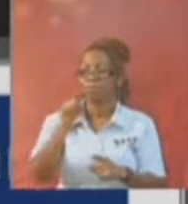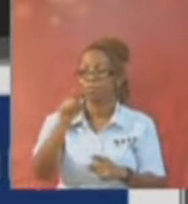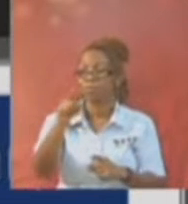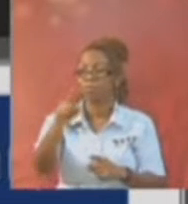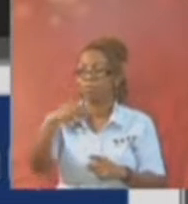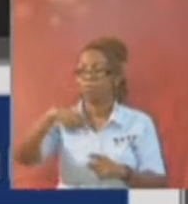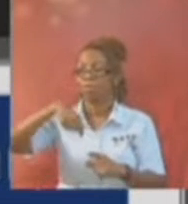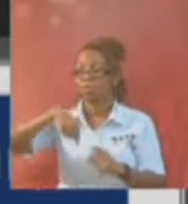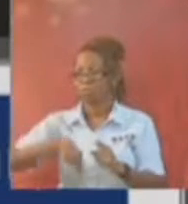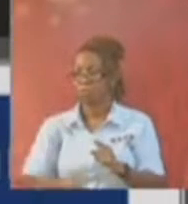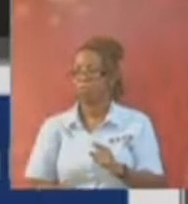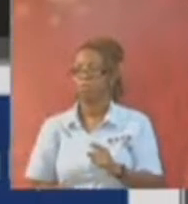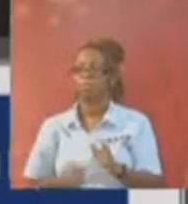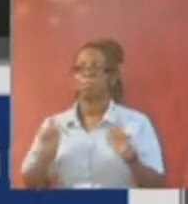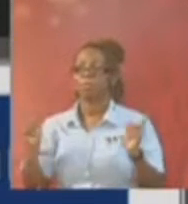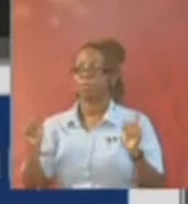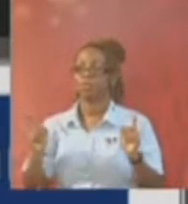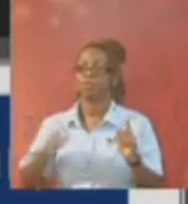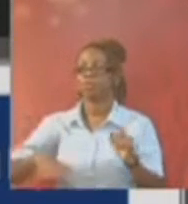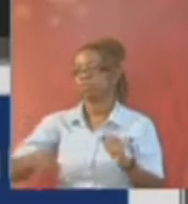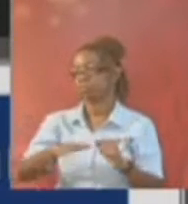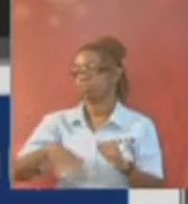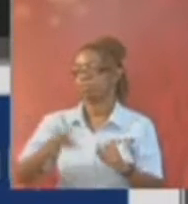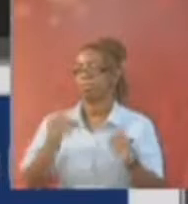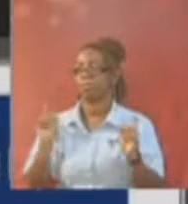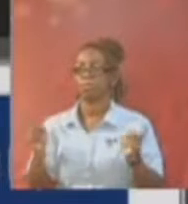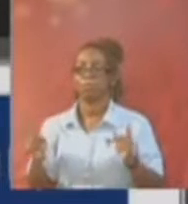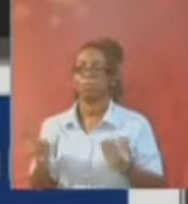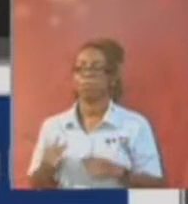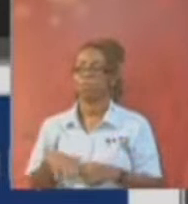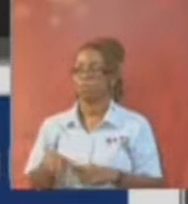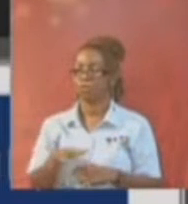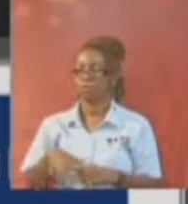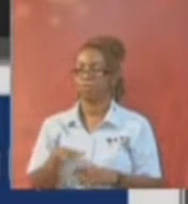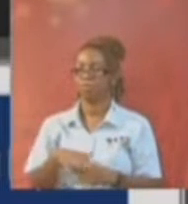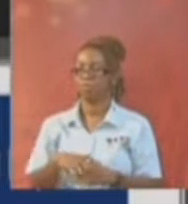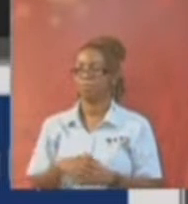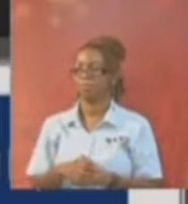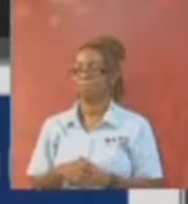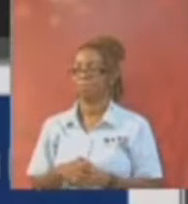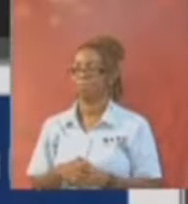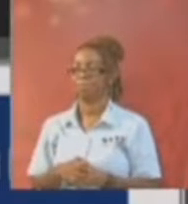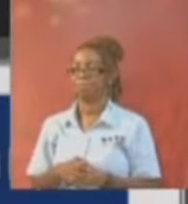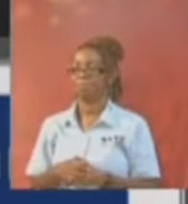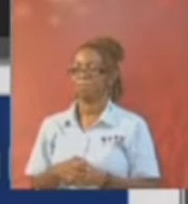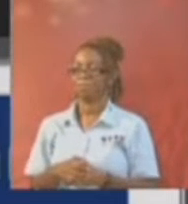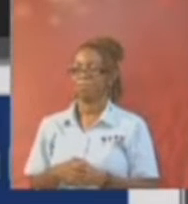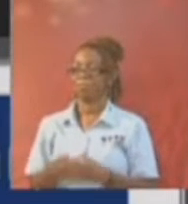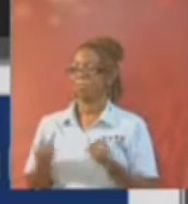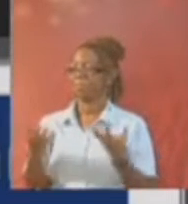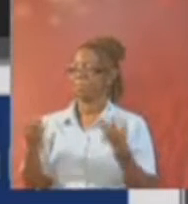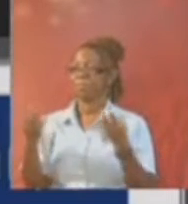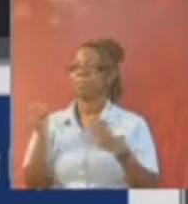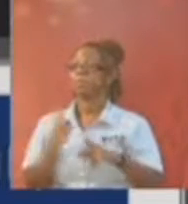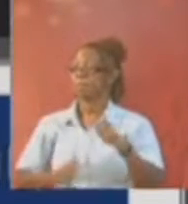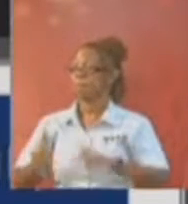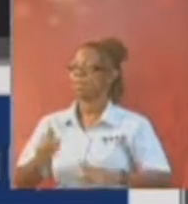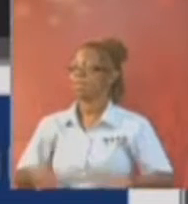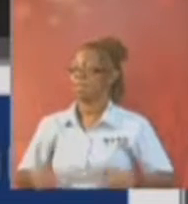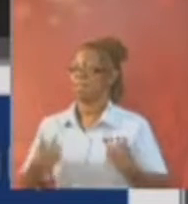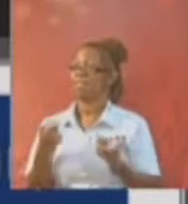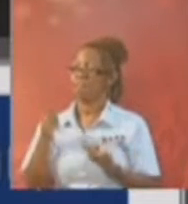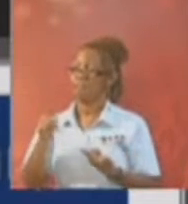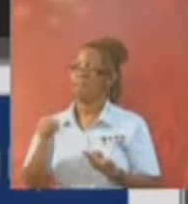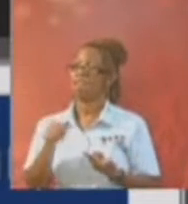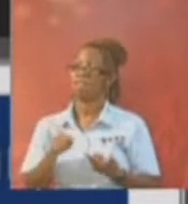extensive county. It is also a very well-populated county, so it has over